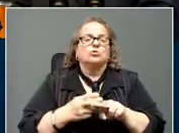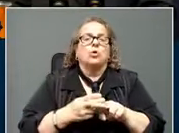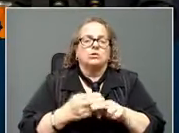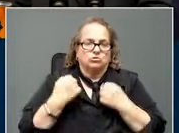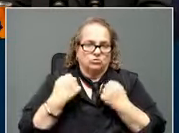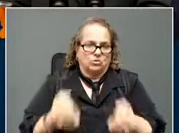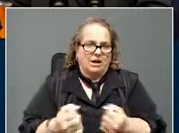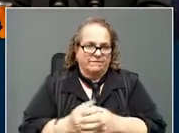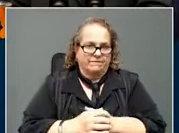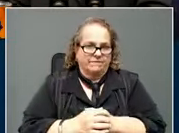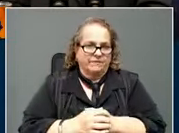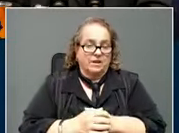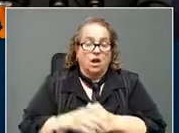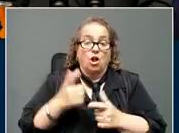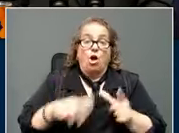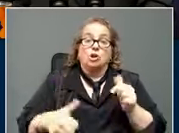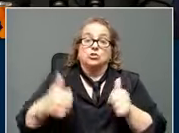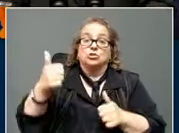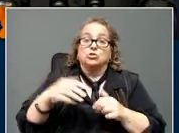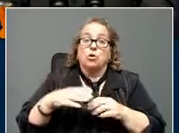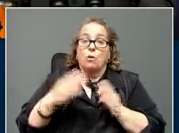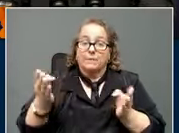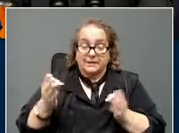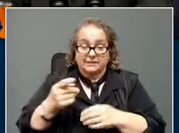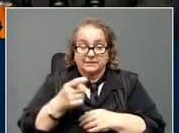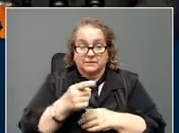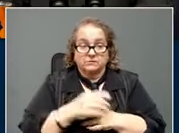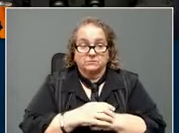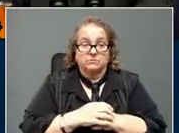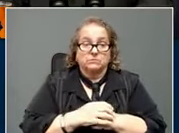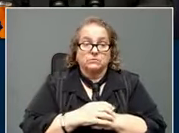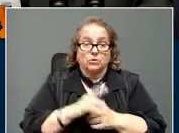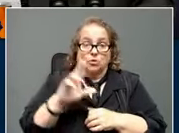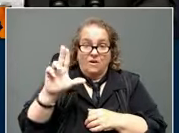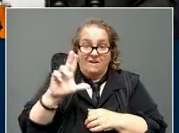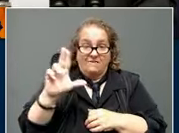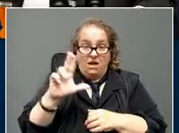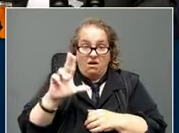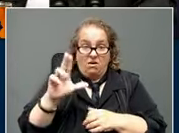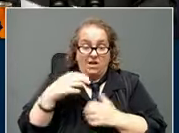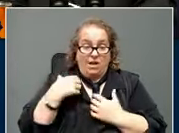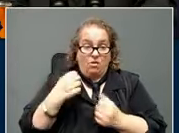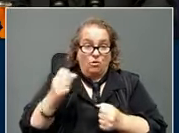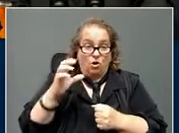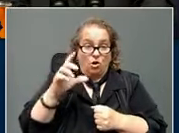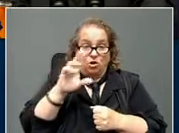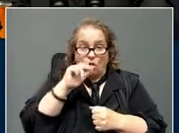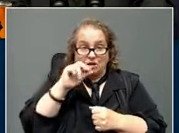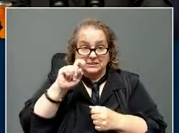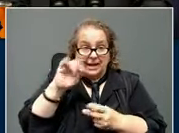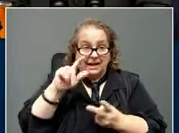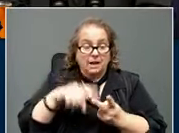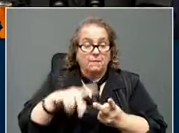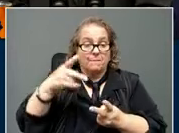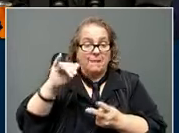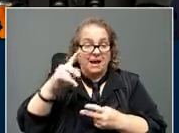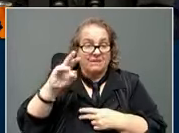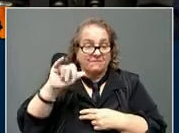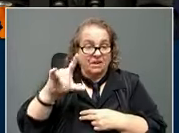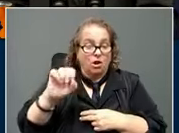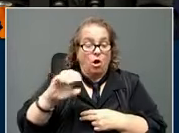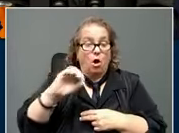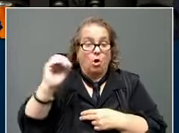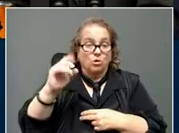of the largest openings, which we'll put up, U of L Health Cardinal Stadium, Pikeville, Owensboro, Ephraim